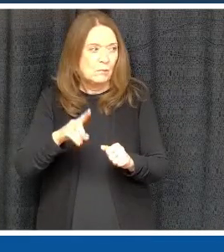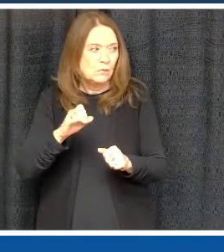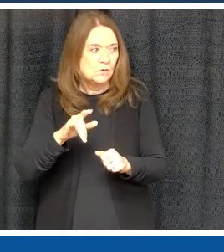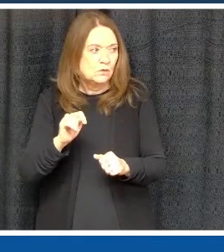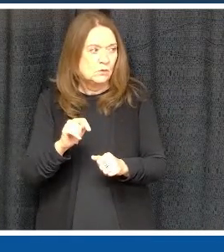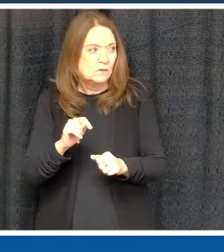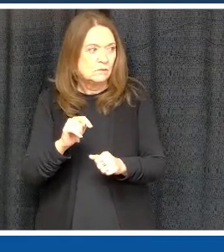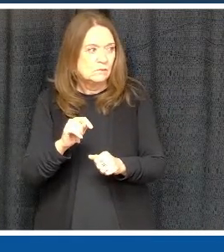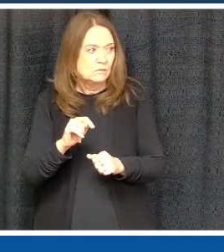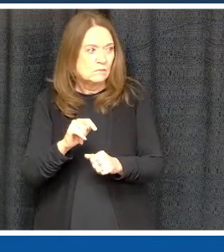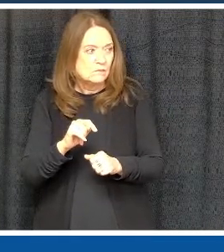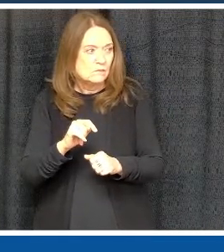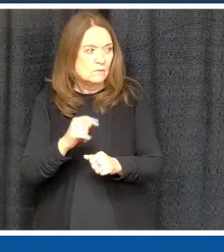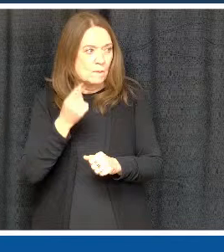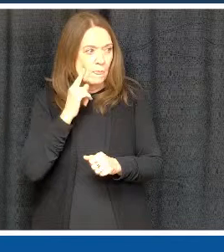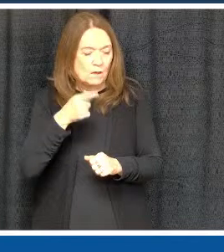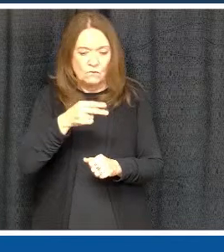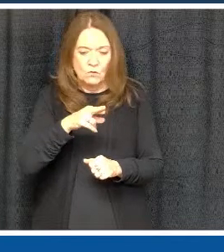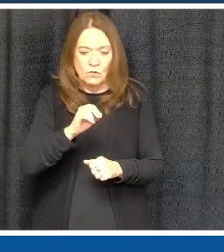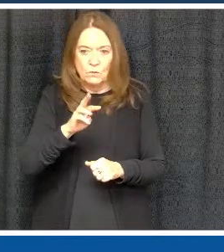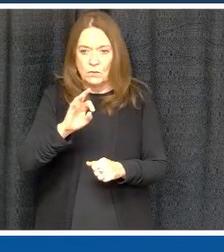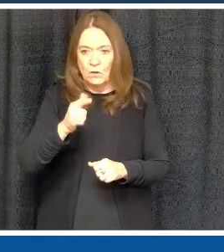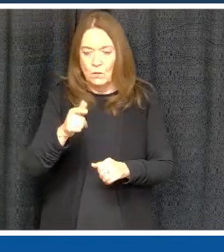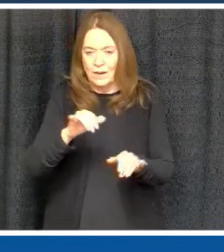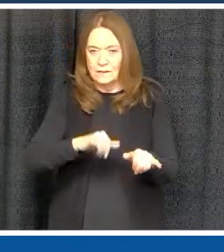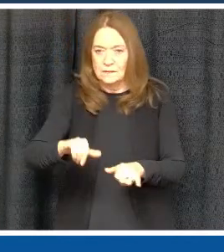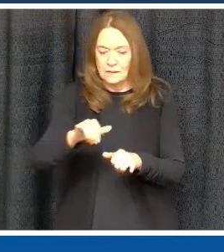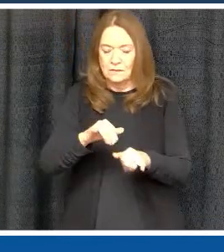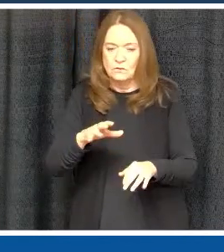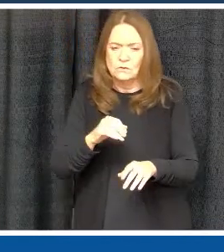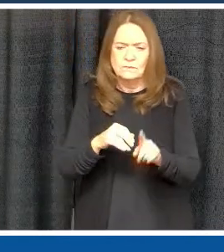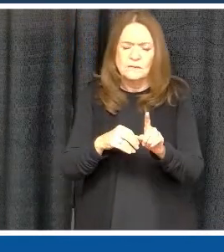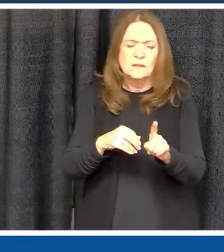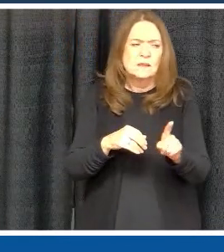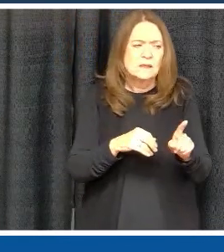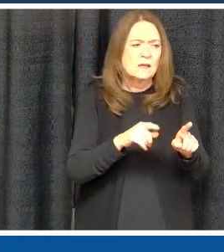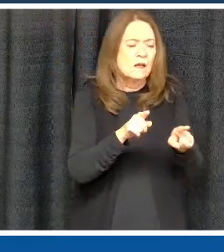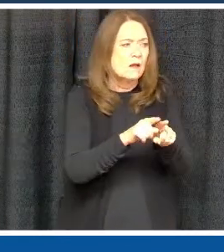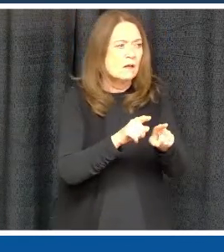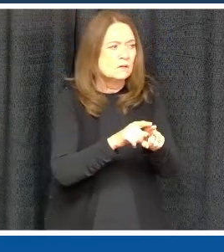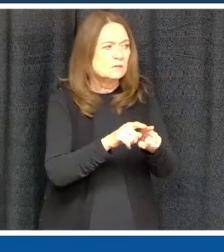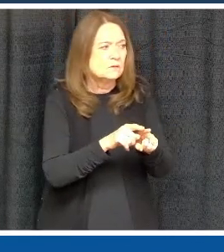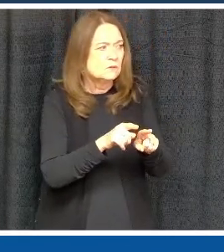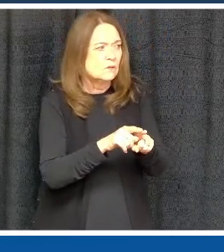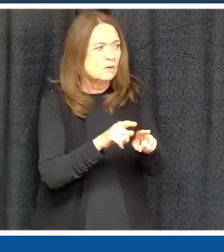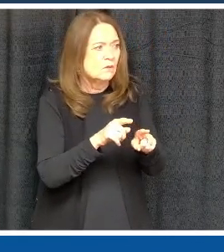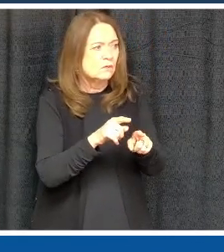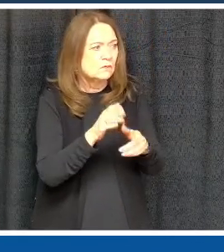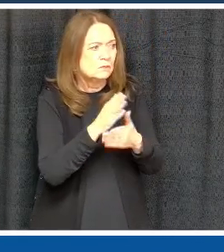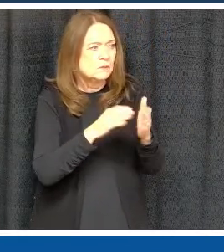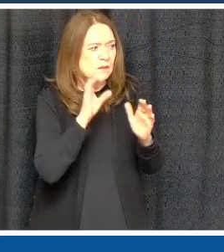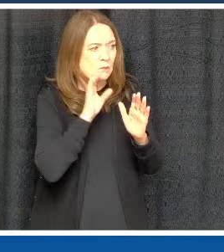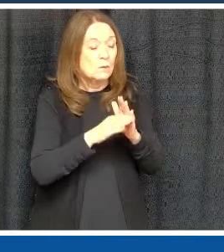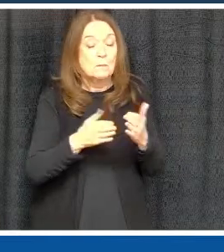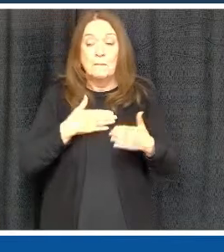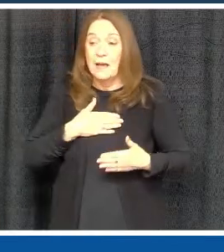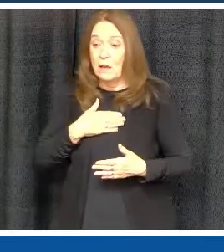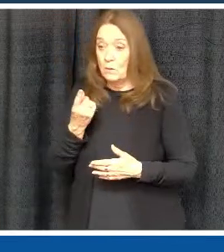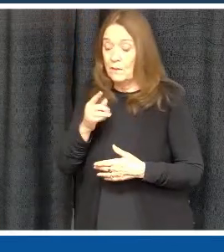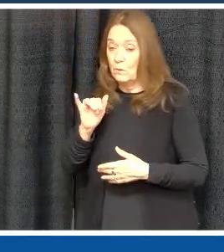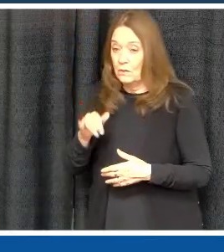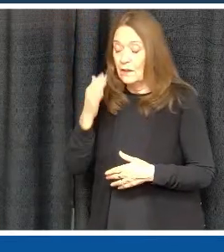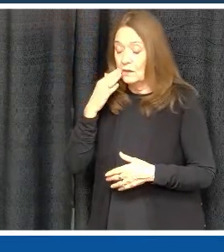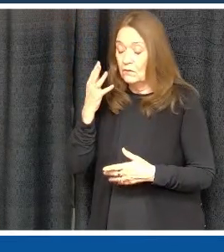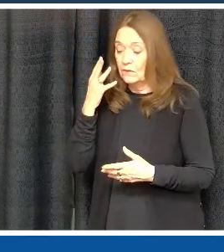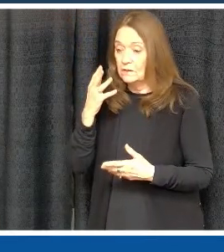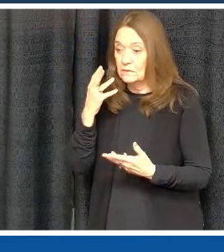the ProAg standards. And we you saw know, some we're of those talking- images that I shared Mine just would, throughout Clarksville. mine would be one of those. Okay. I know that's pretty,